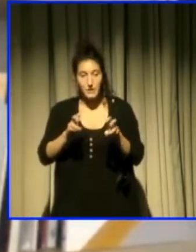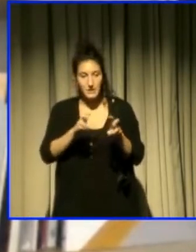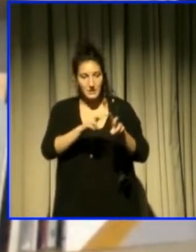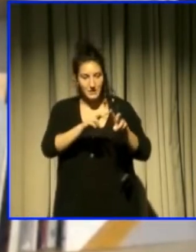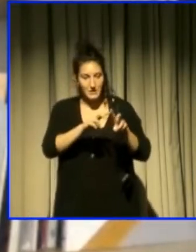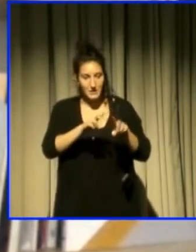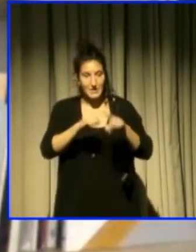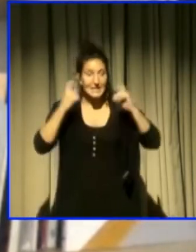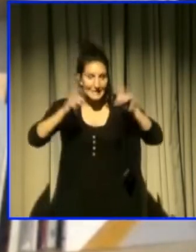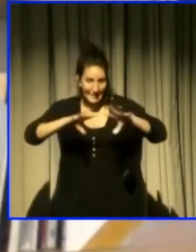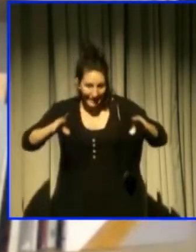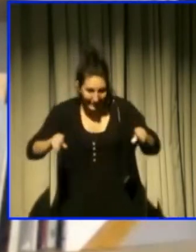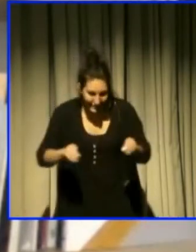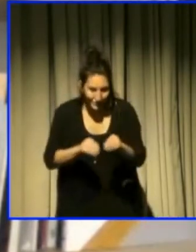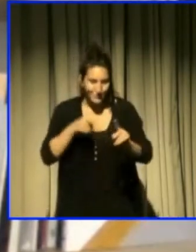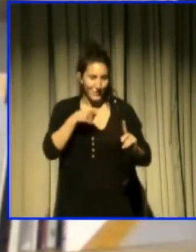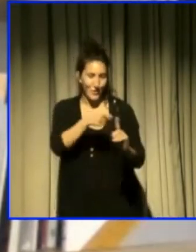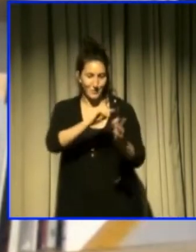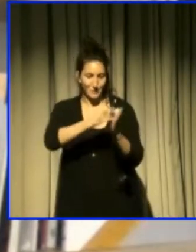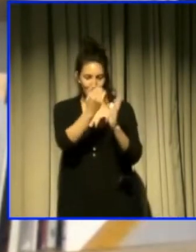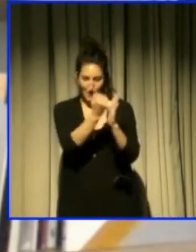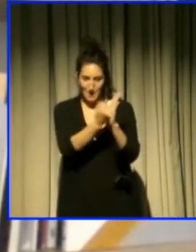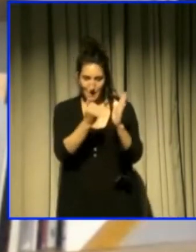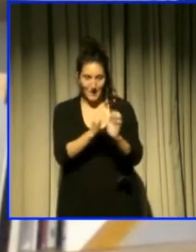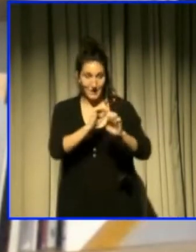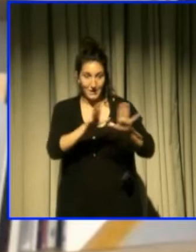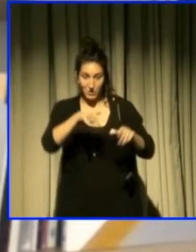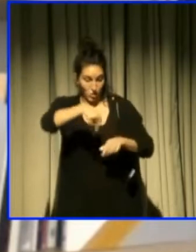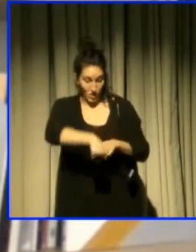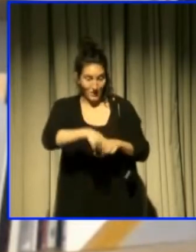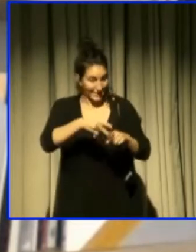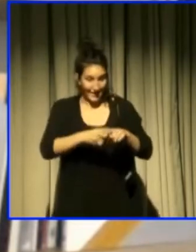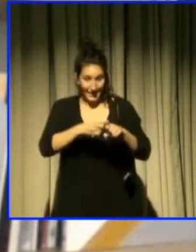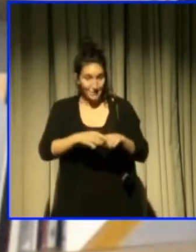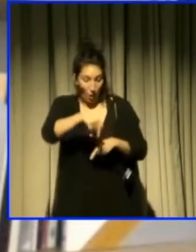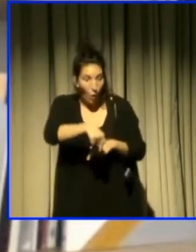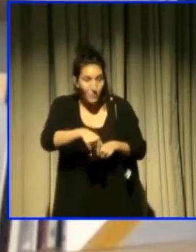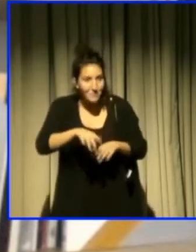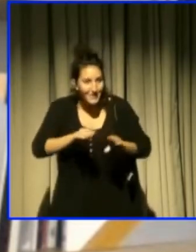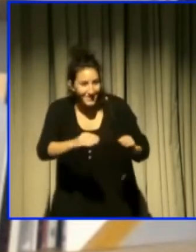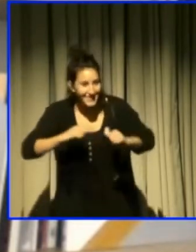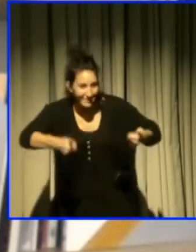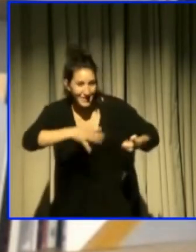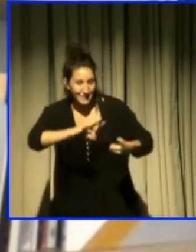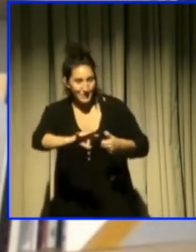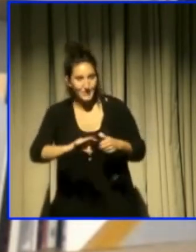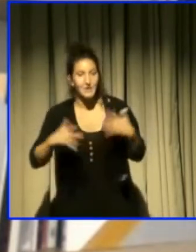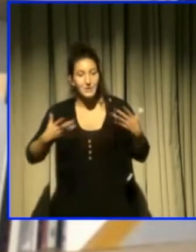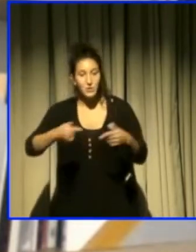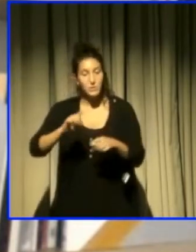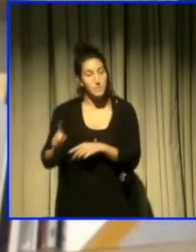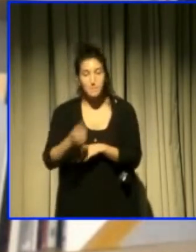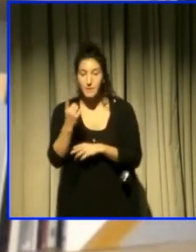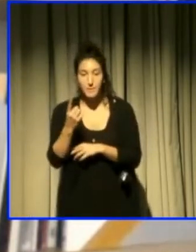can start using it maybe today already. So I think the first thing that it's good to